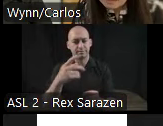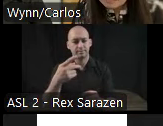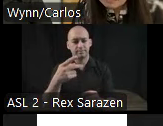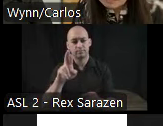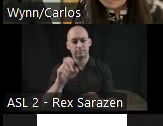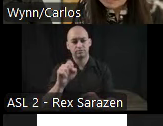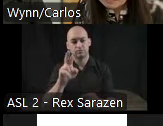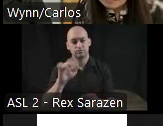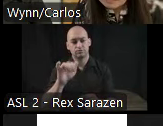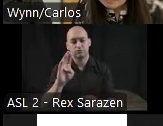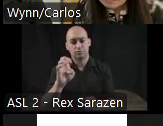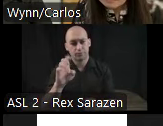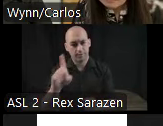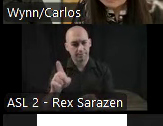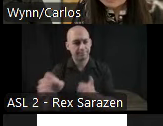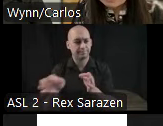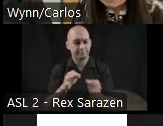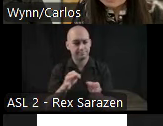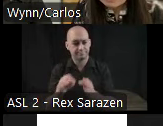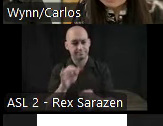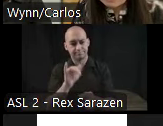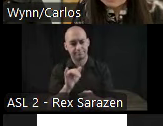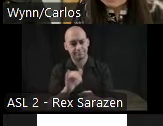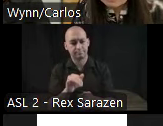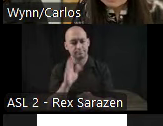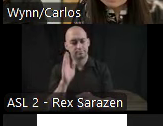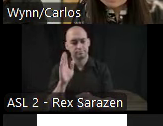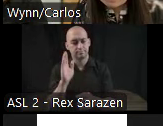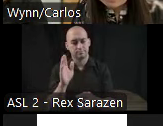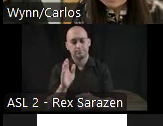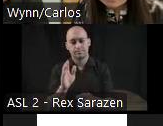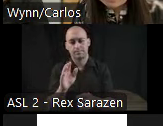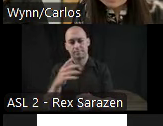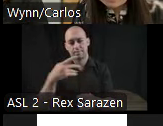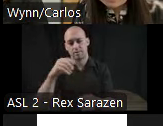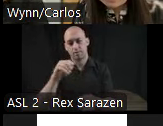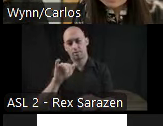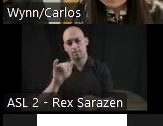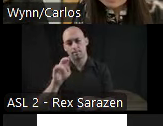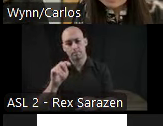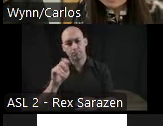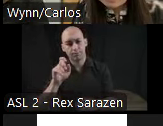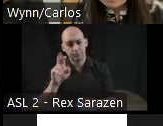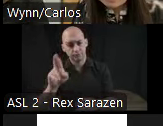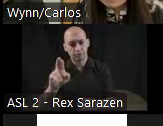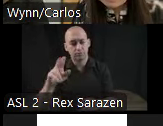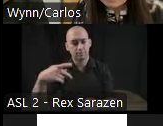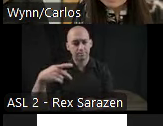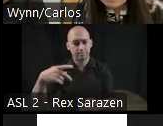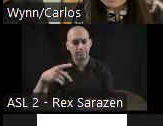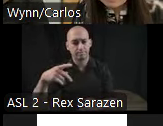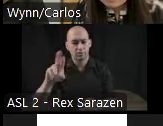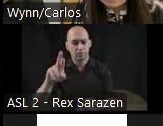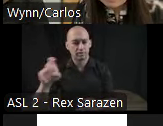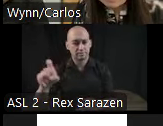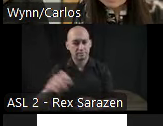And I'll just pull this up. This is what we call the Pointer prescription. So this was basically the